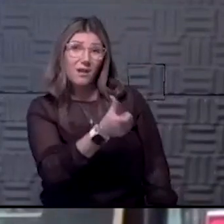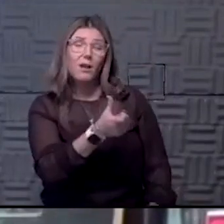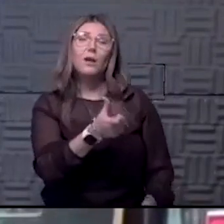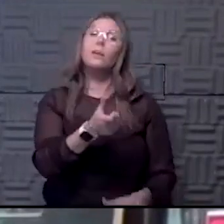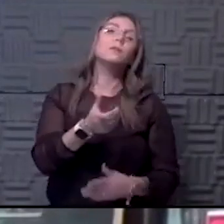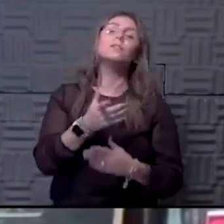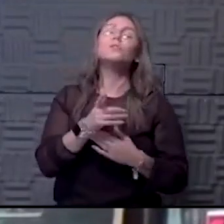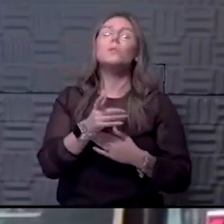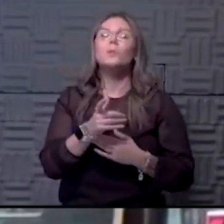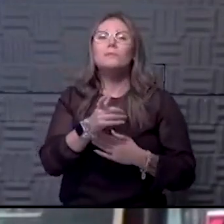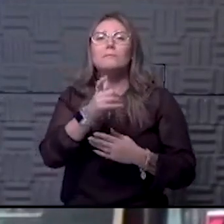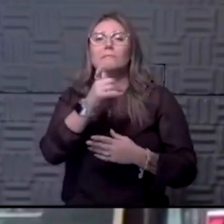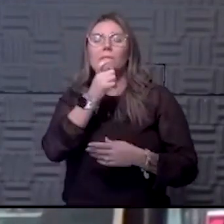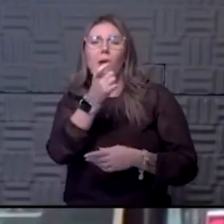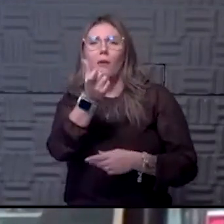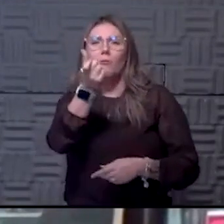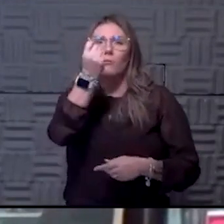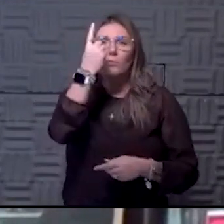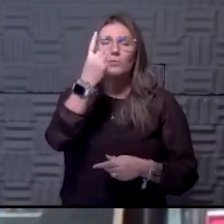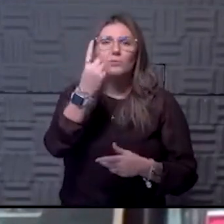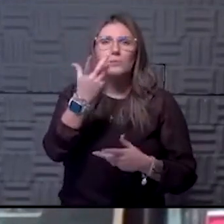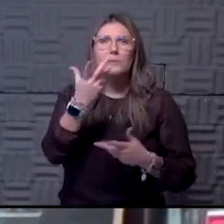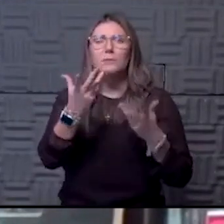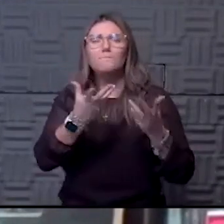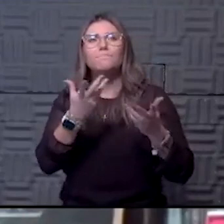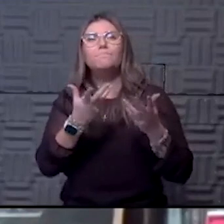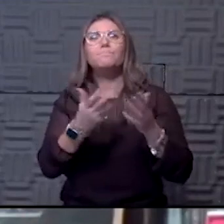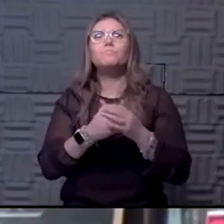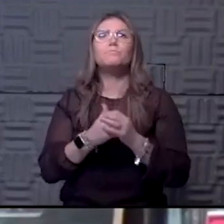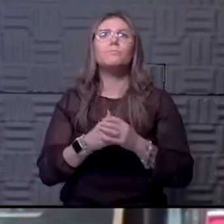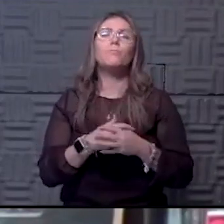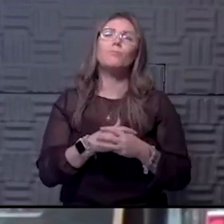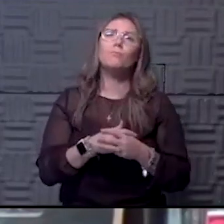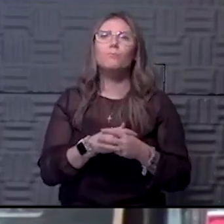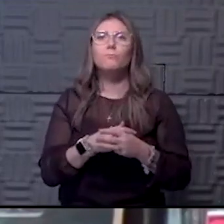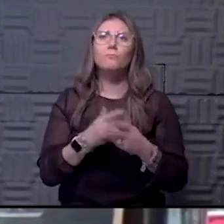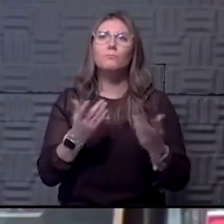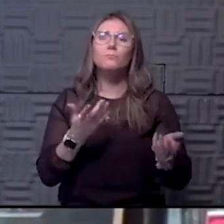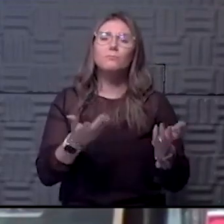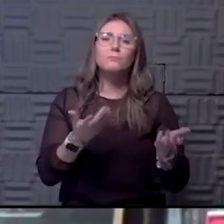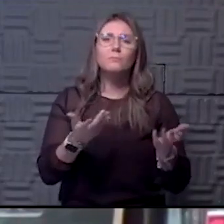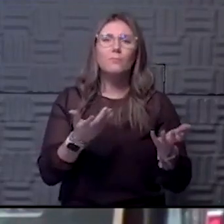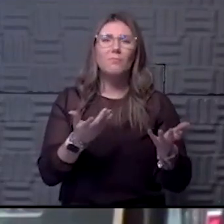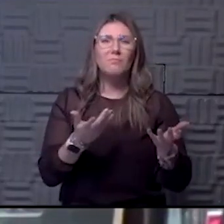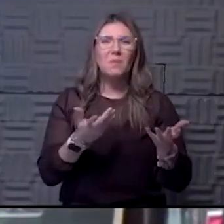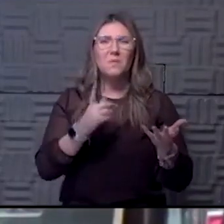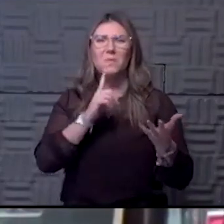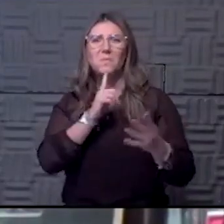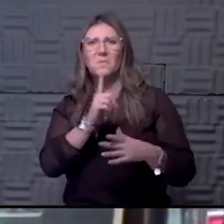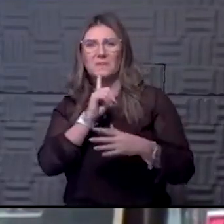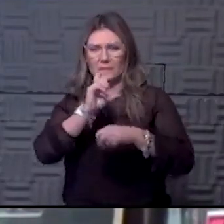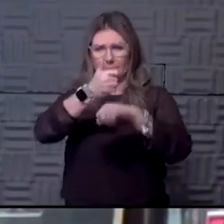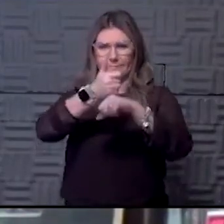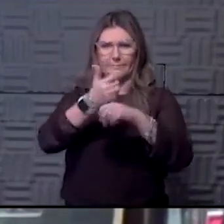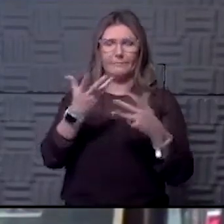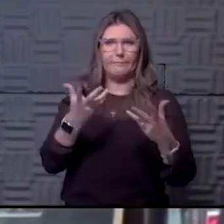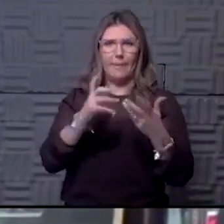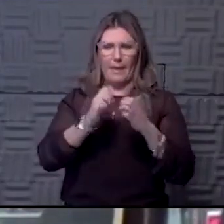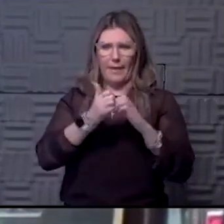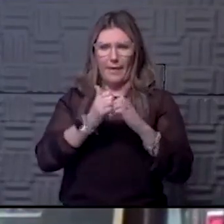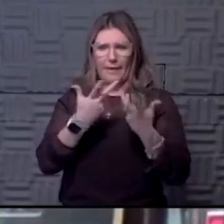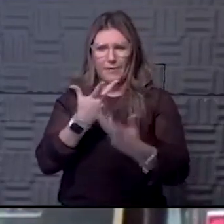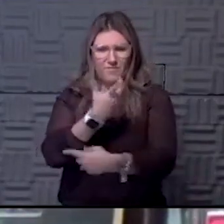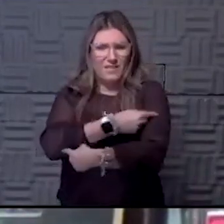ability to understand what the logistics of providing vaccines are, the inability